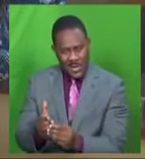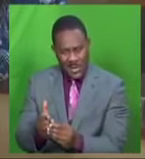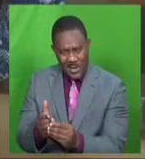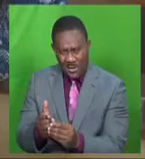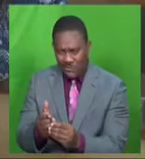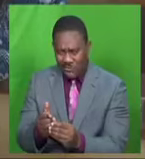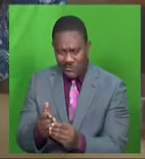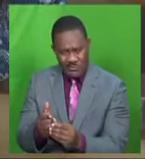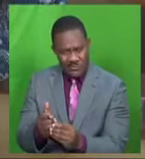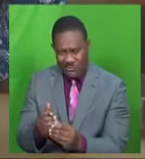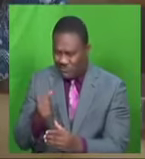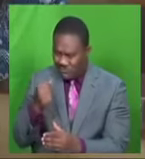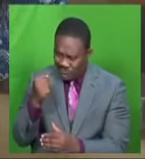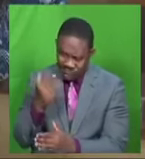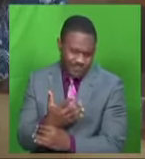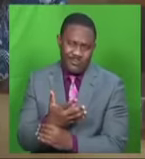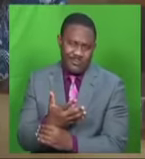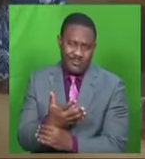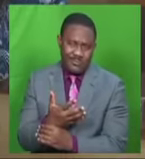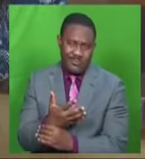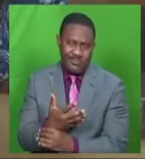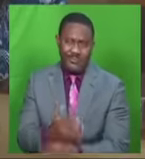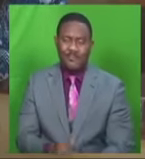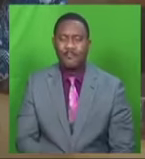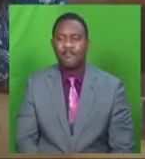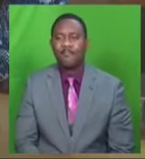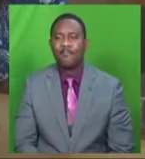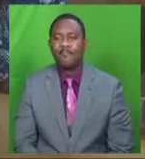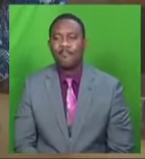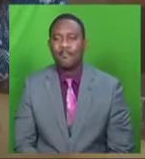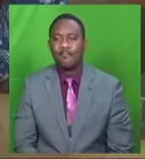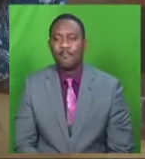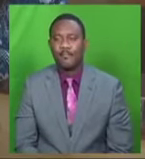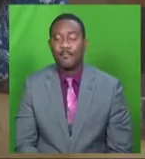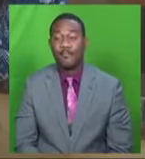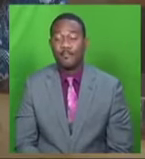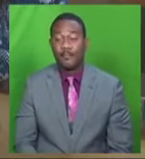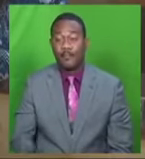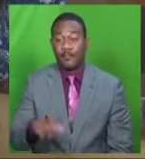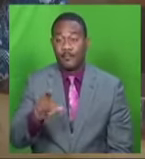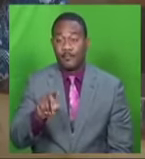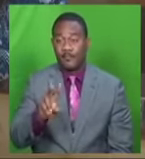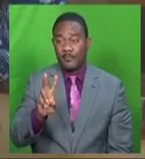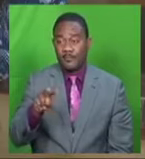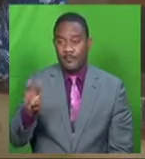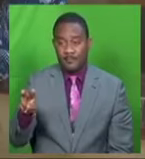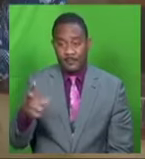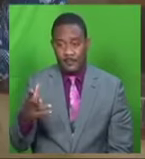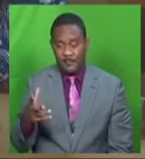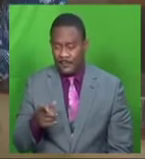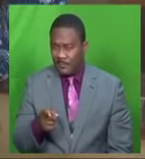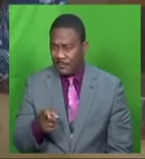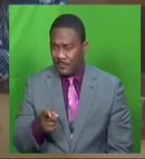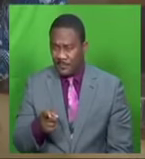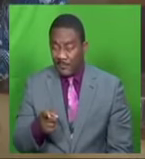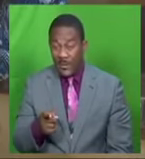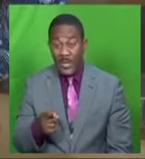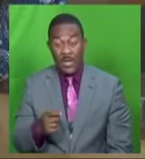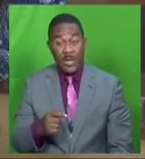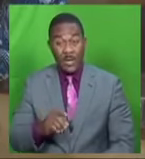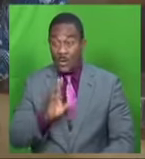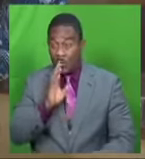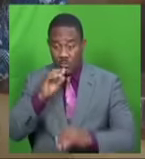serve. Mr. Speaker, the budget of 2022 never captured a single sea defense